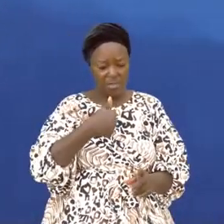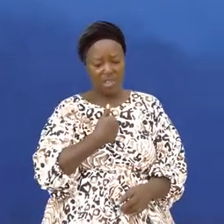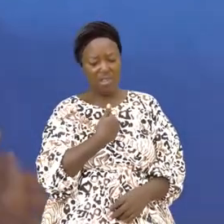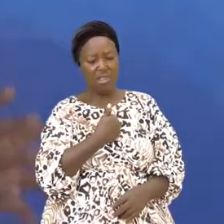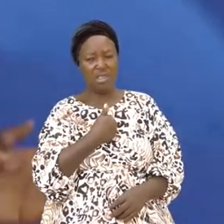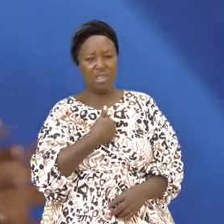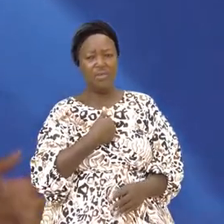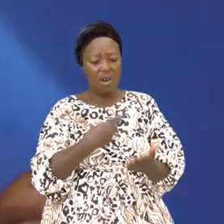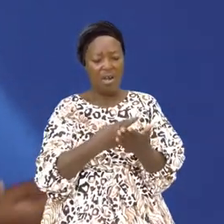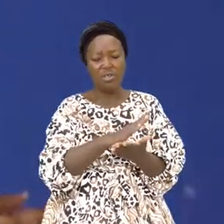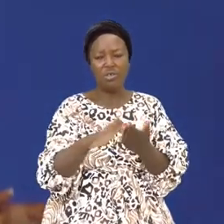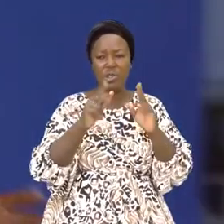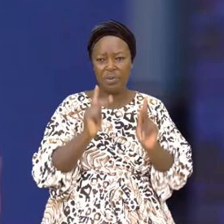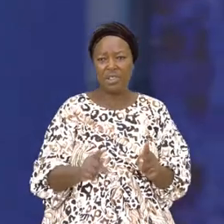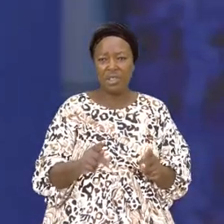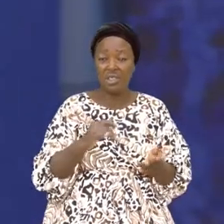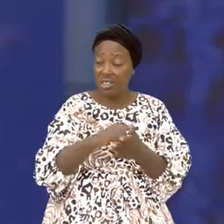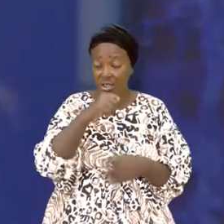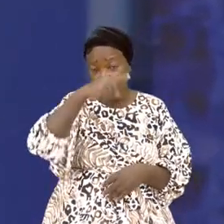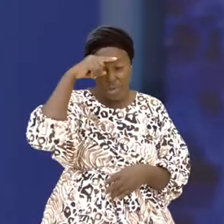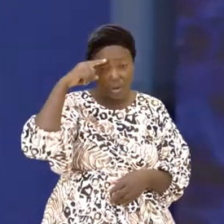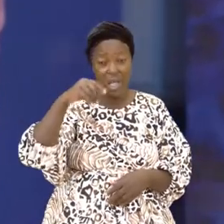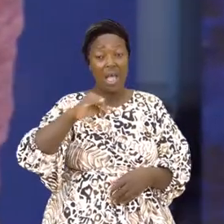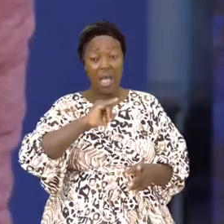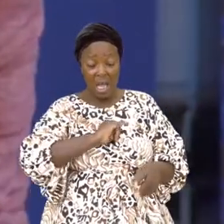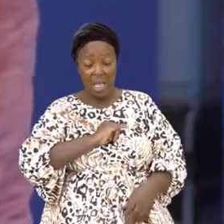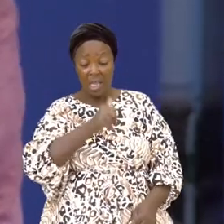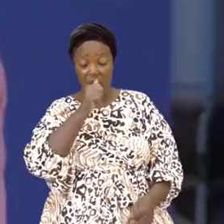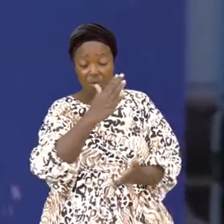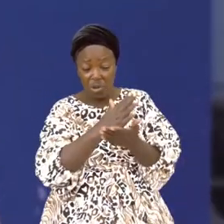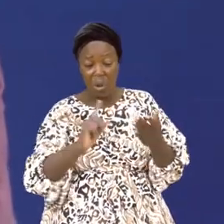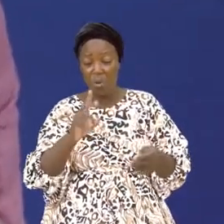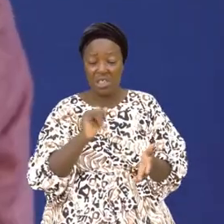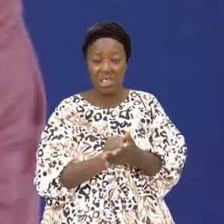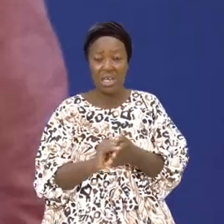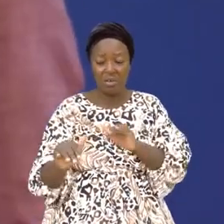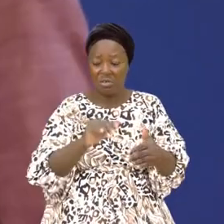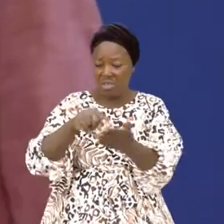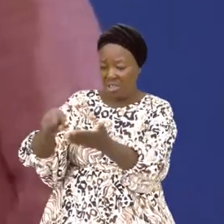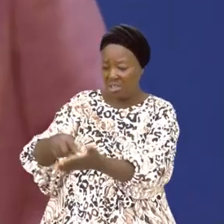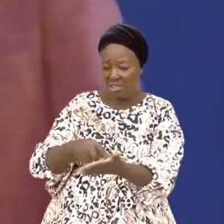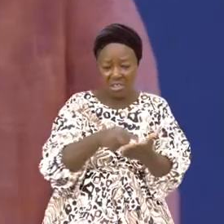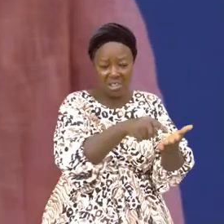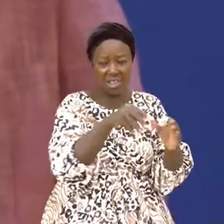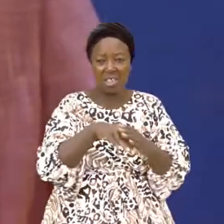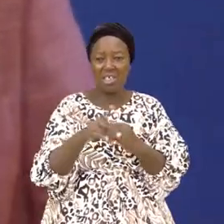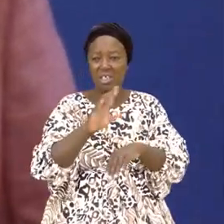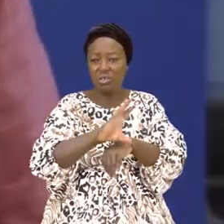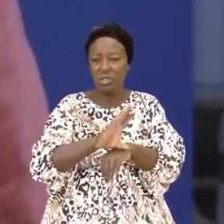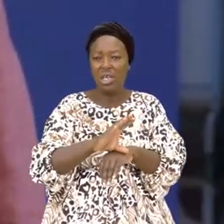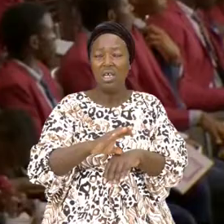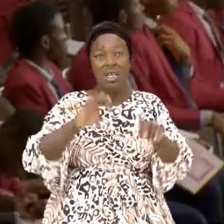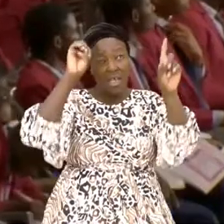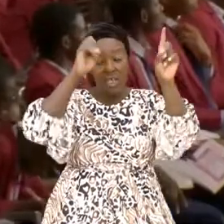person. It's not because I am somebody that does this and did that. He loves